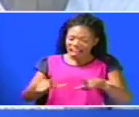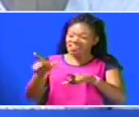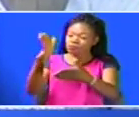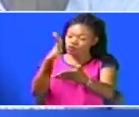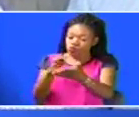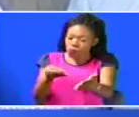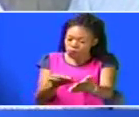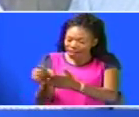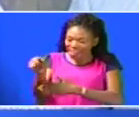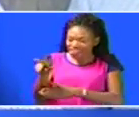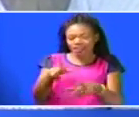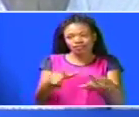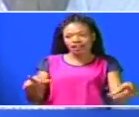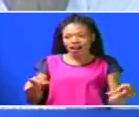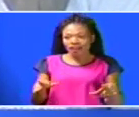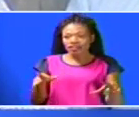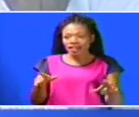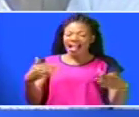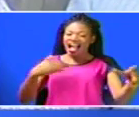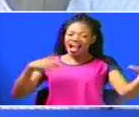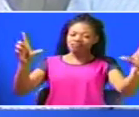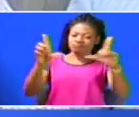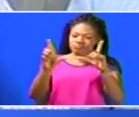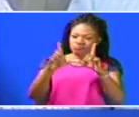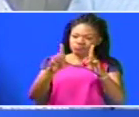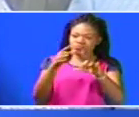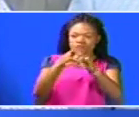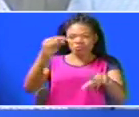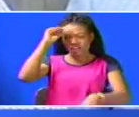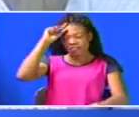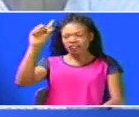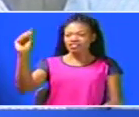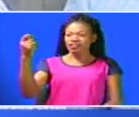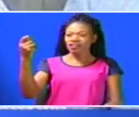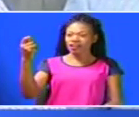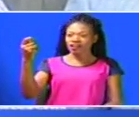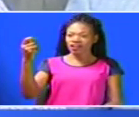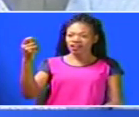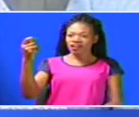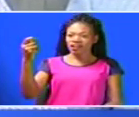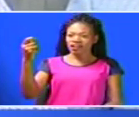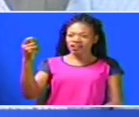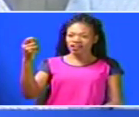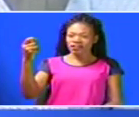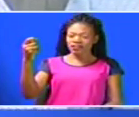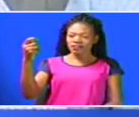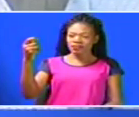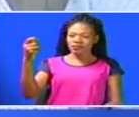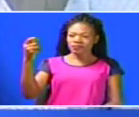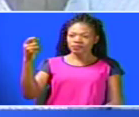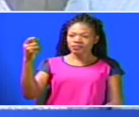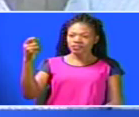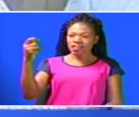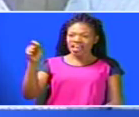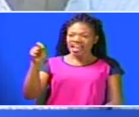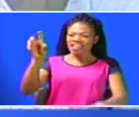buyers of land from titles issued by the people of Kenya. And by no means